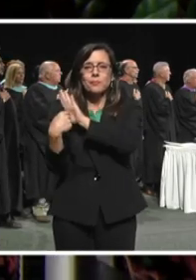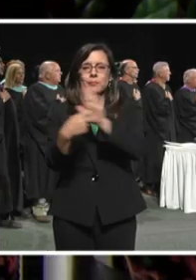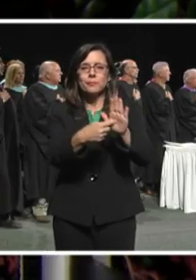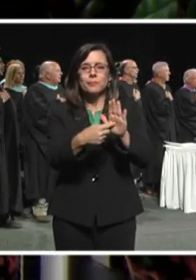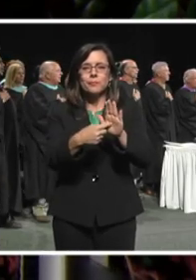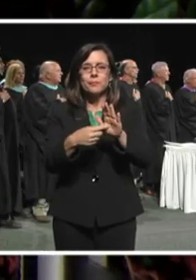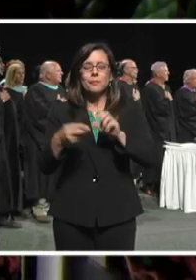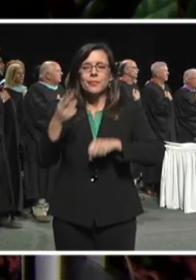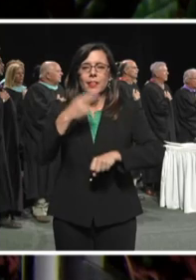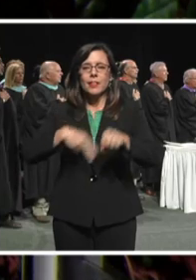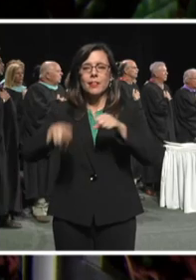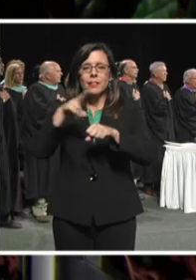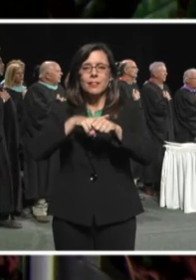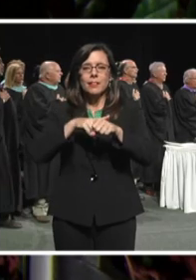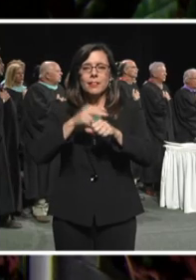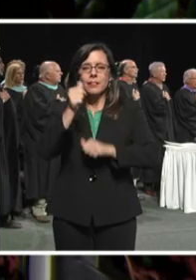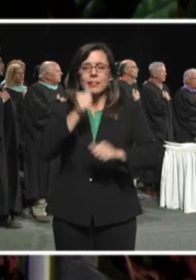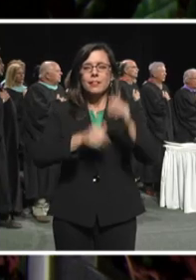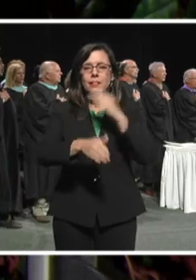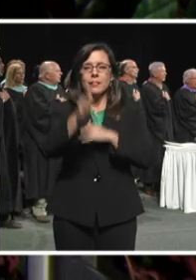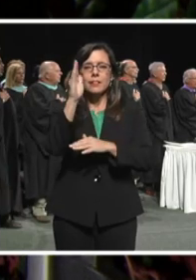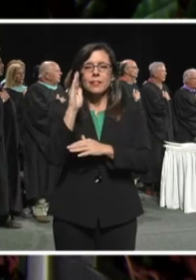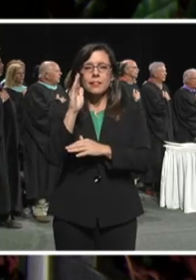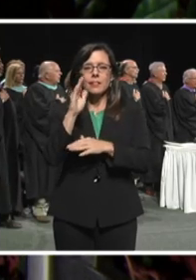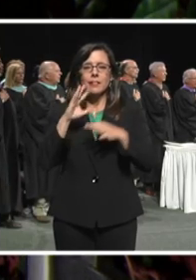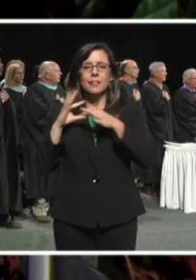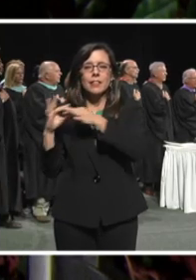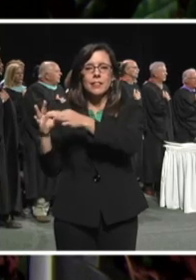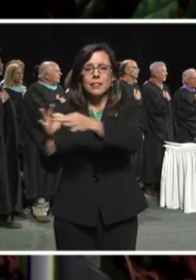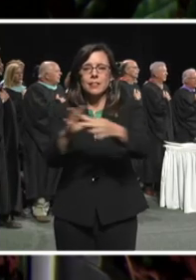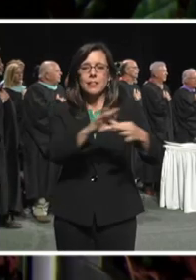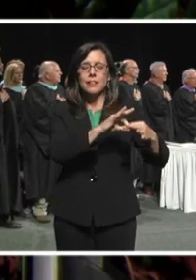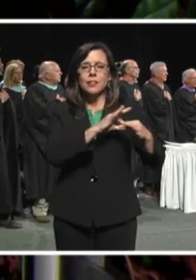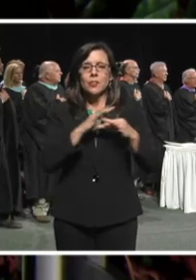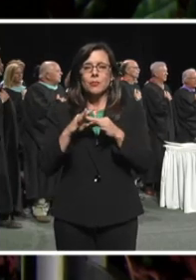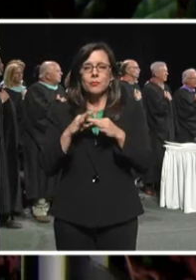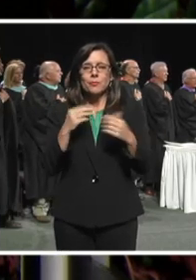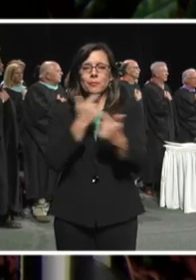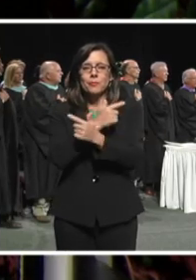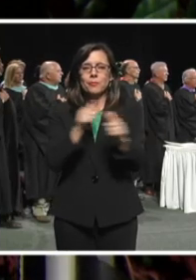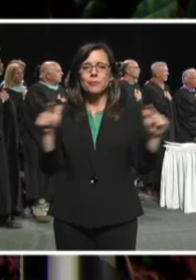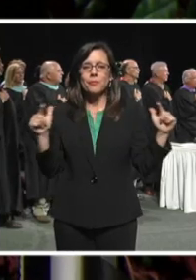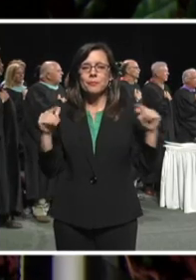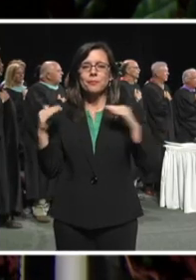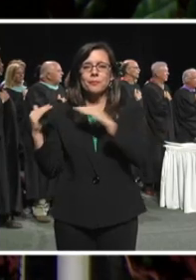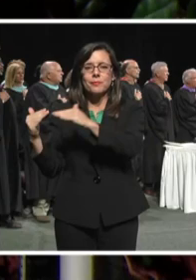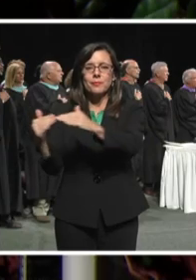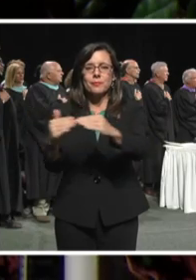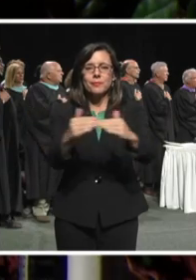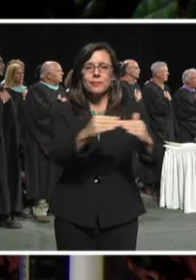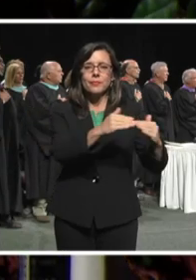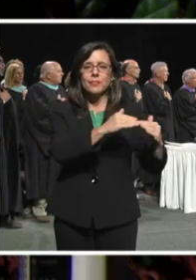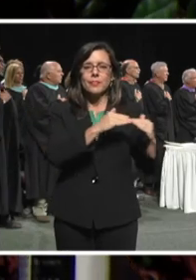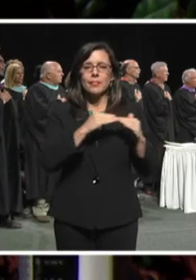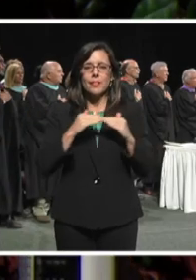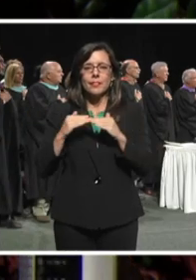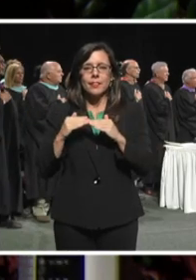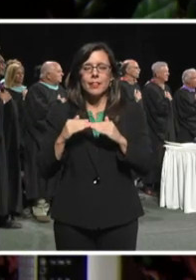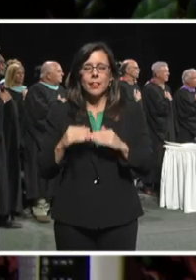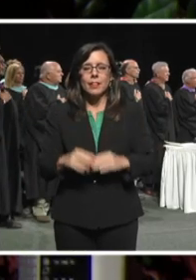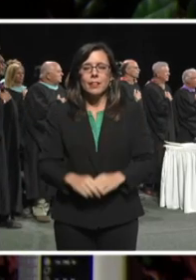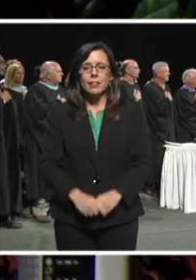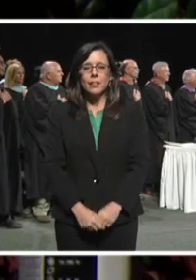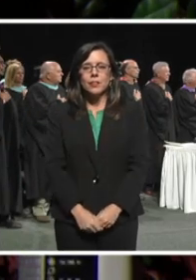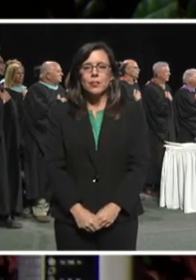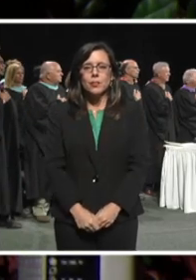which it stands, one nation, under God, indivisible, with liberty and justice for all.